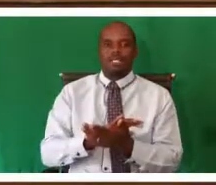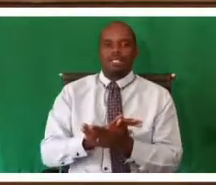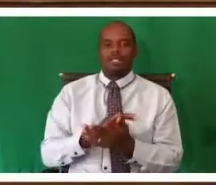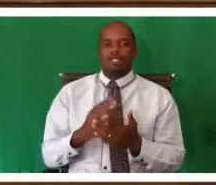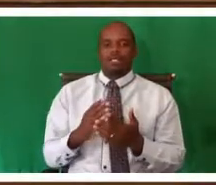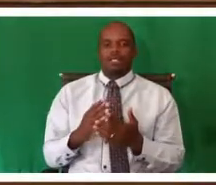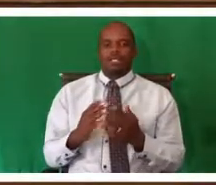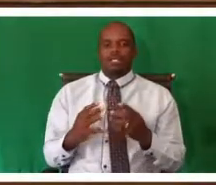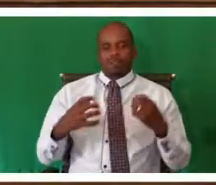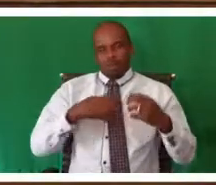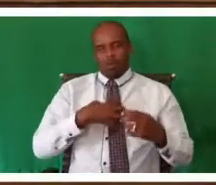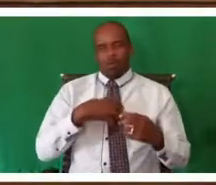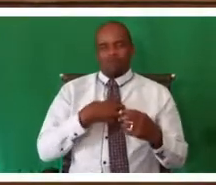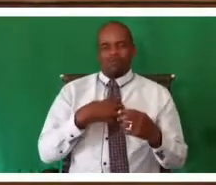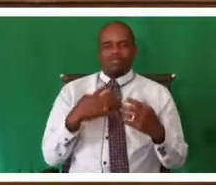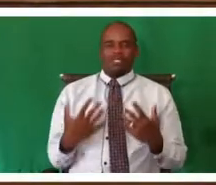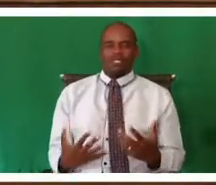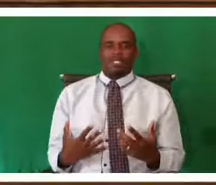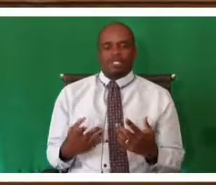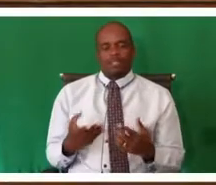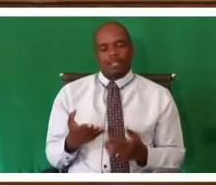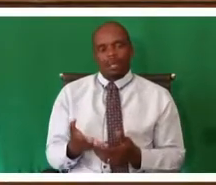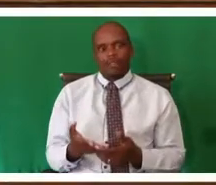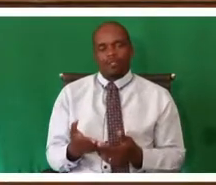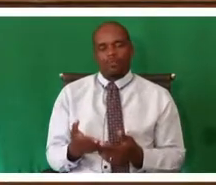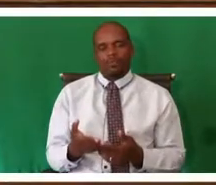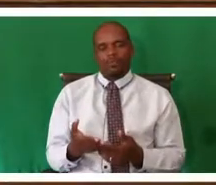and confident that